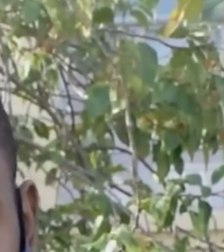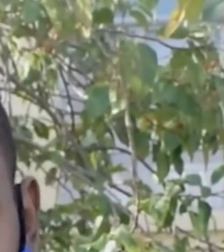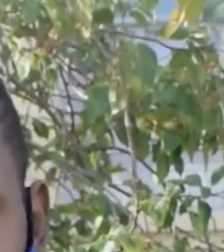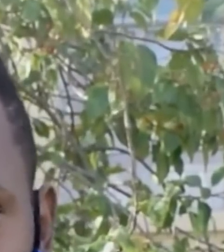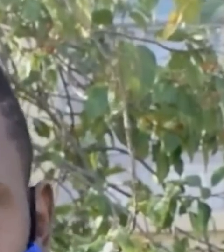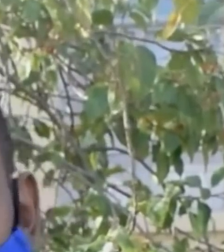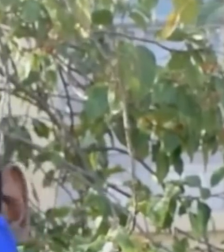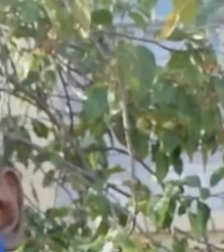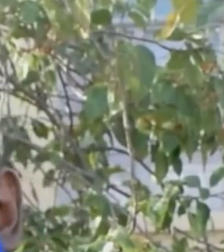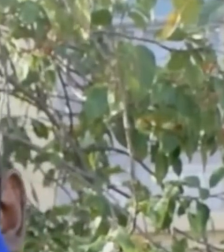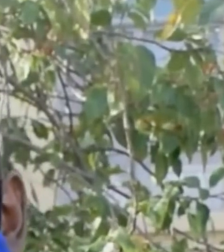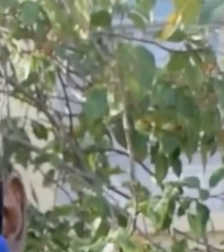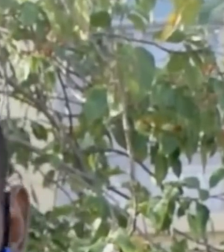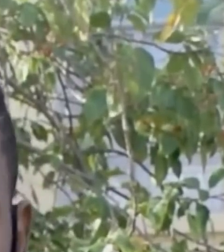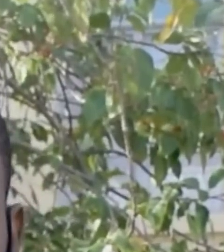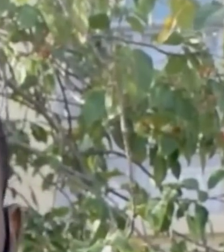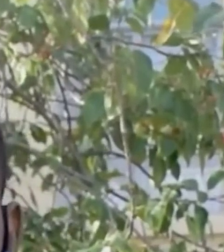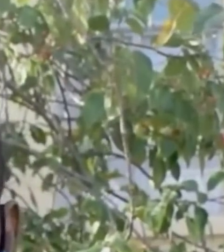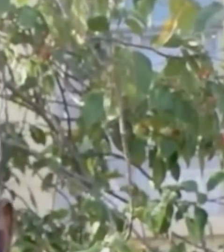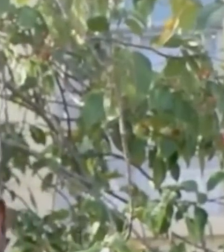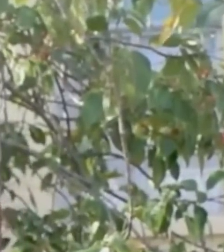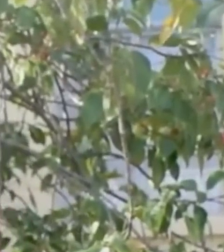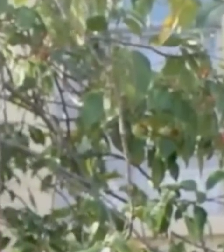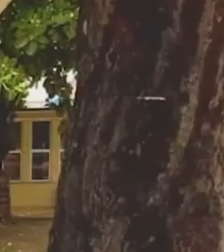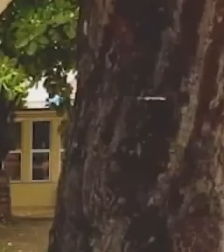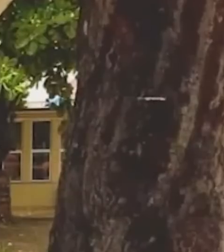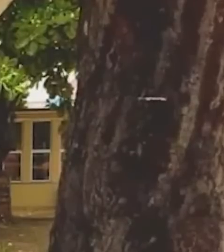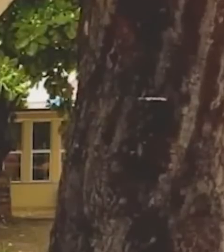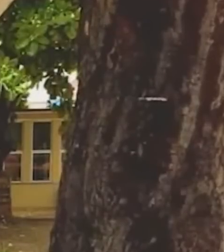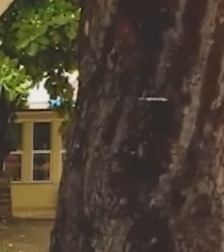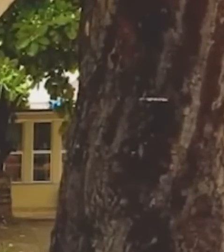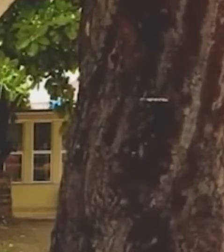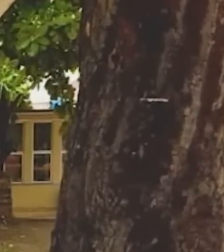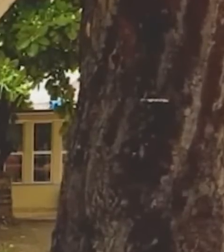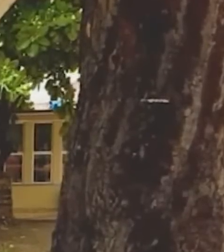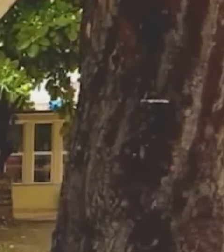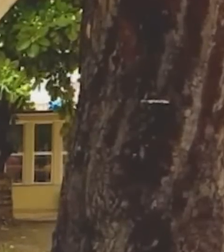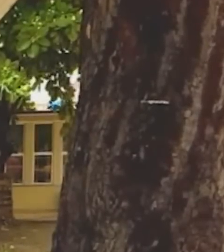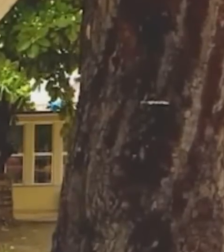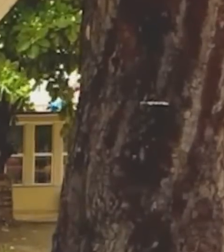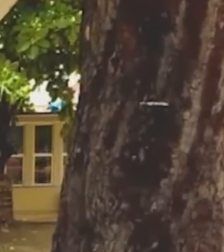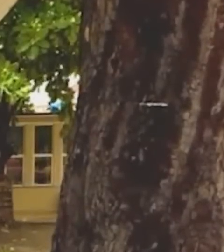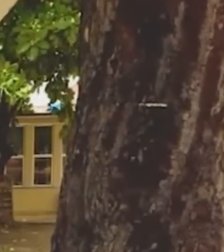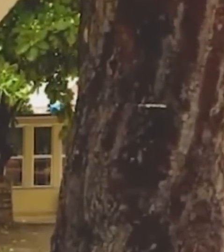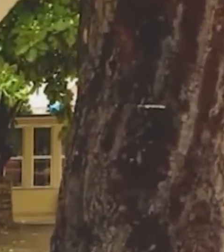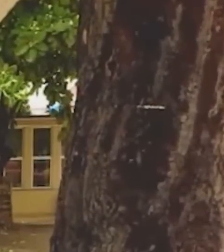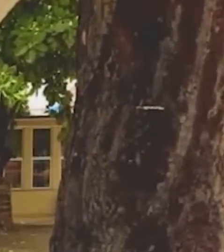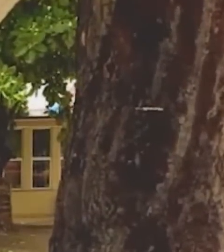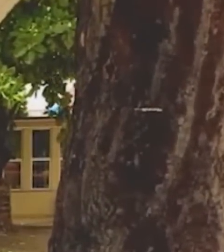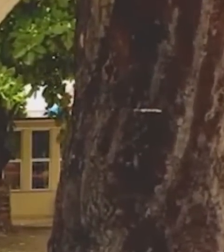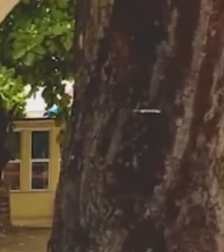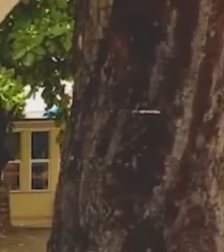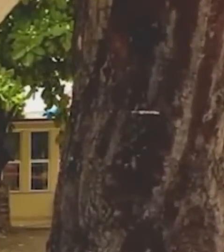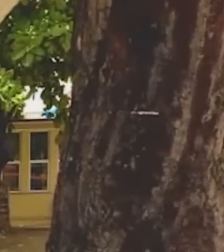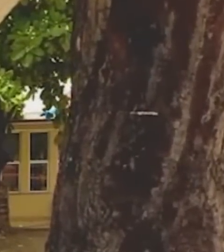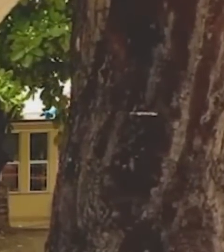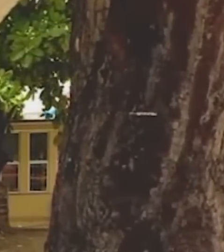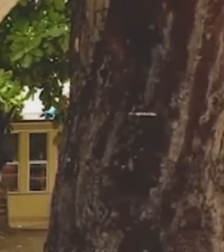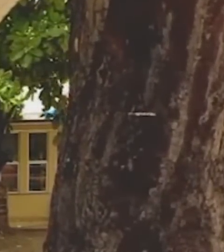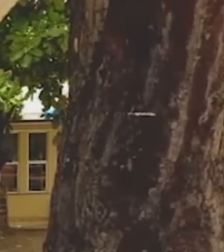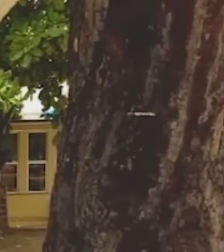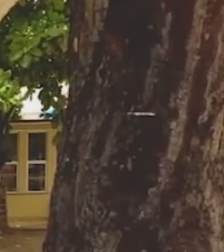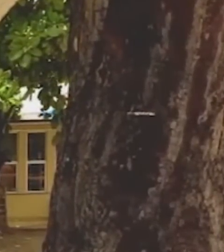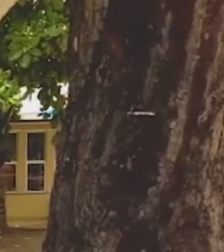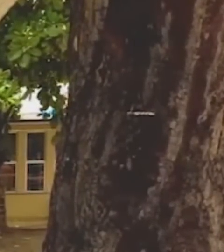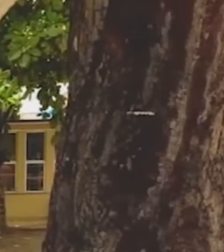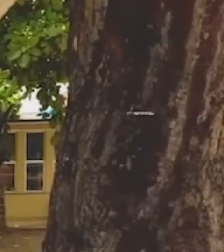for people to be discharged to get bed. As you can see, I did have my face shield. I had to take it off for this